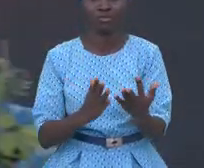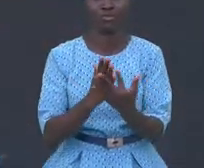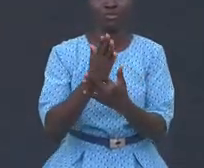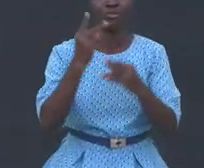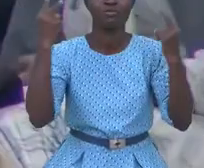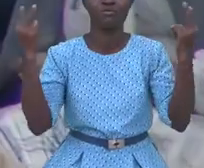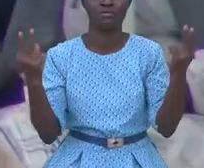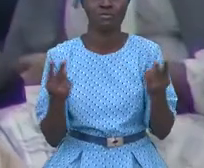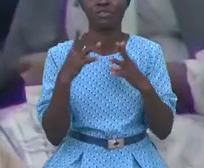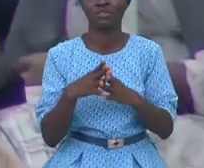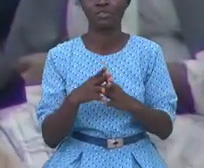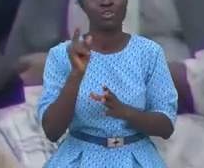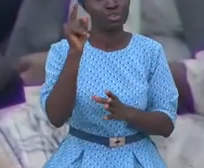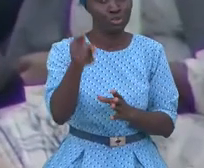victim.